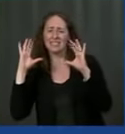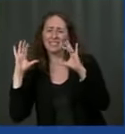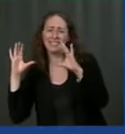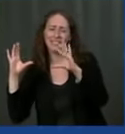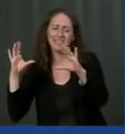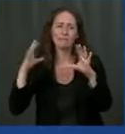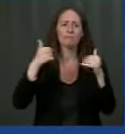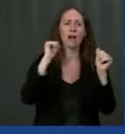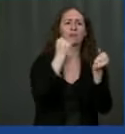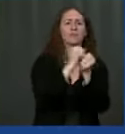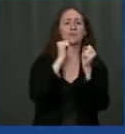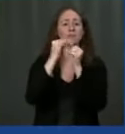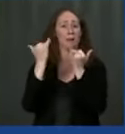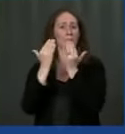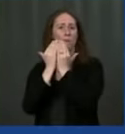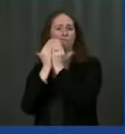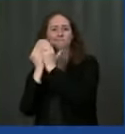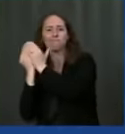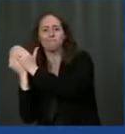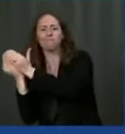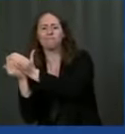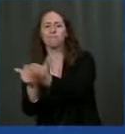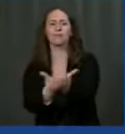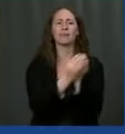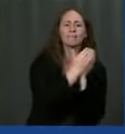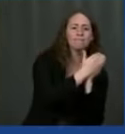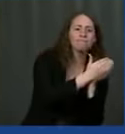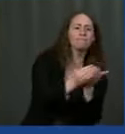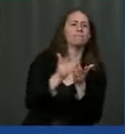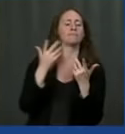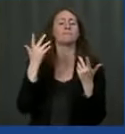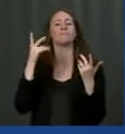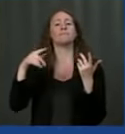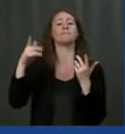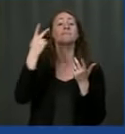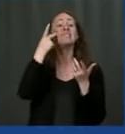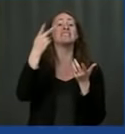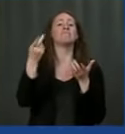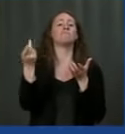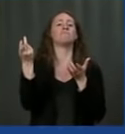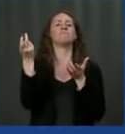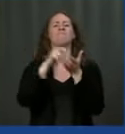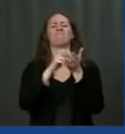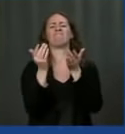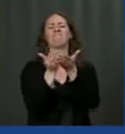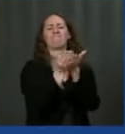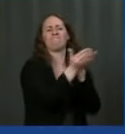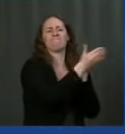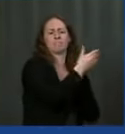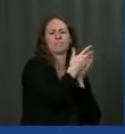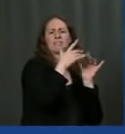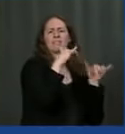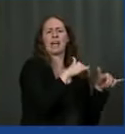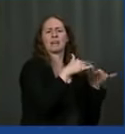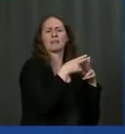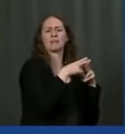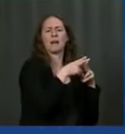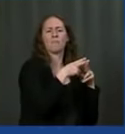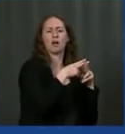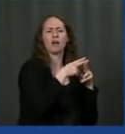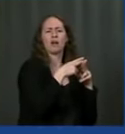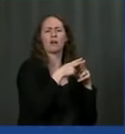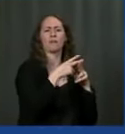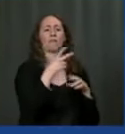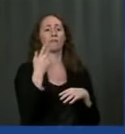are sheltering those people at Park Playground. And then I believe the state is going to coordinate, Governor, for a pickup and move them